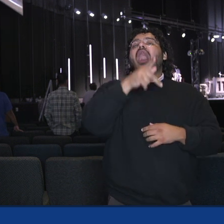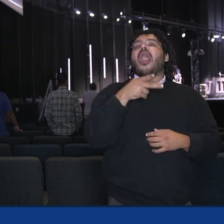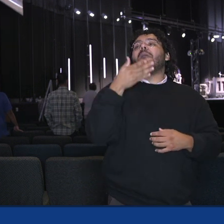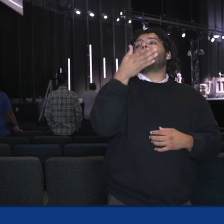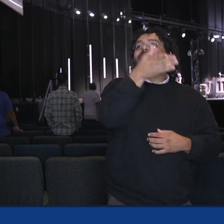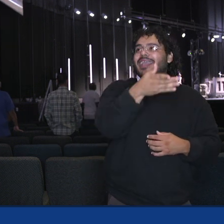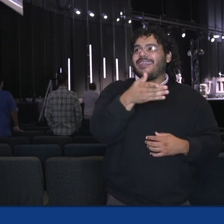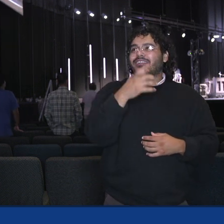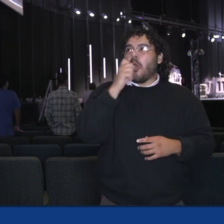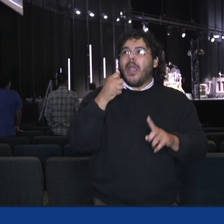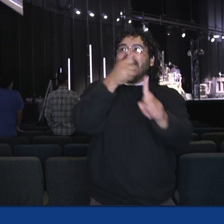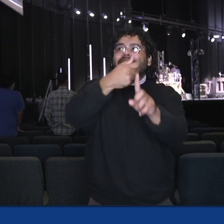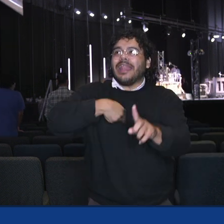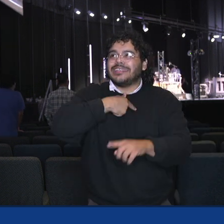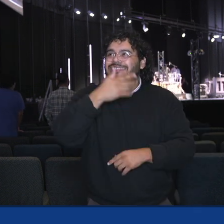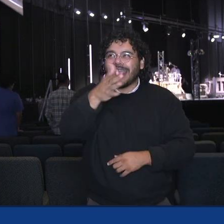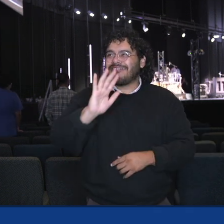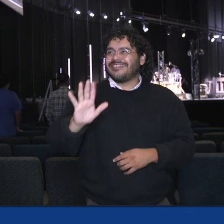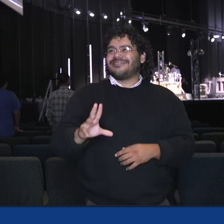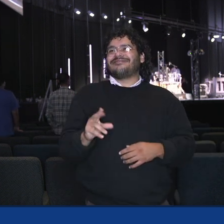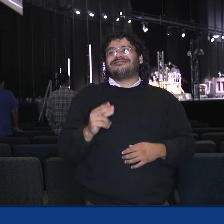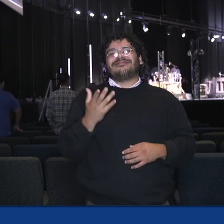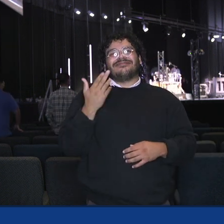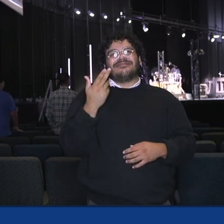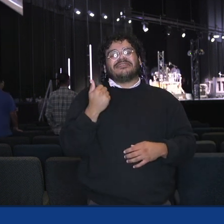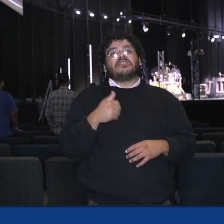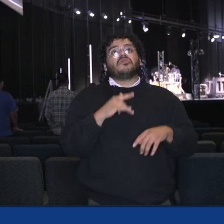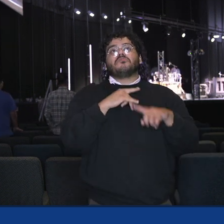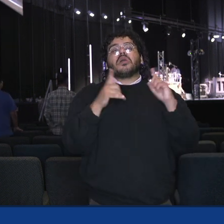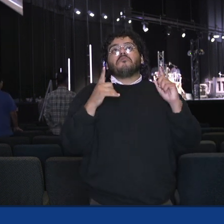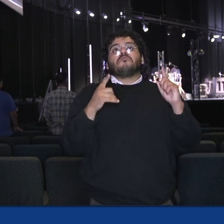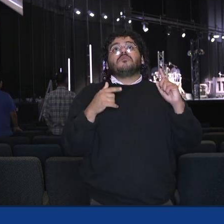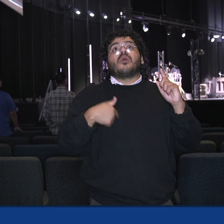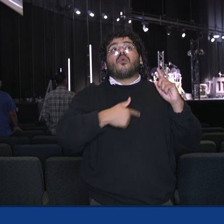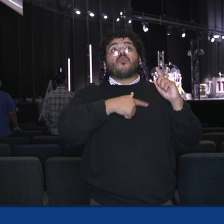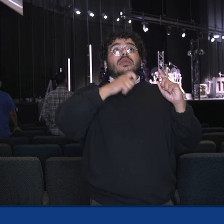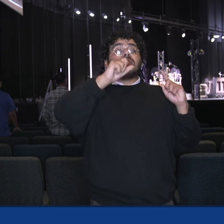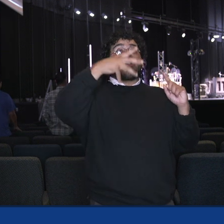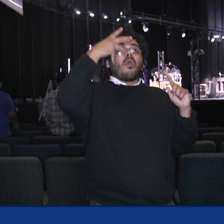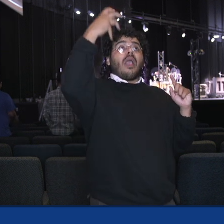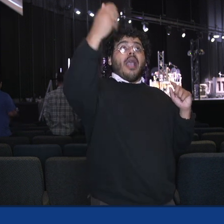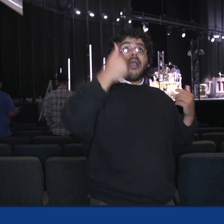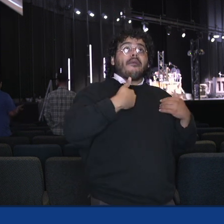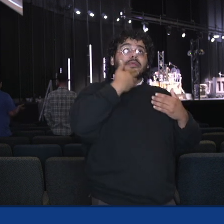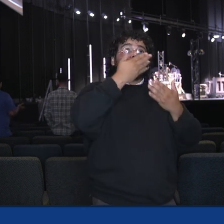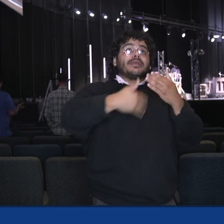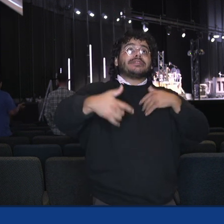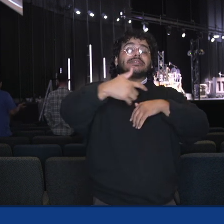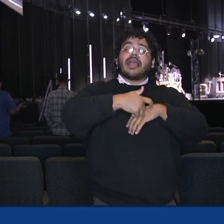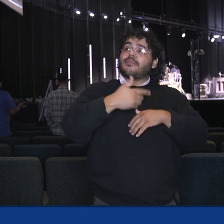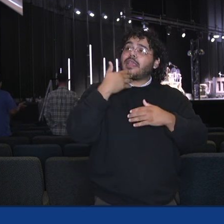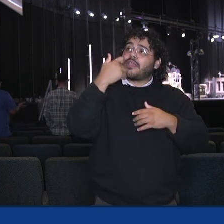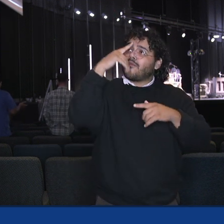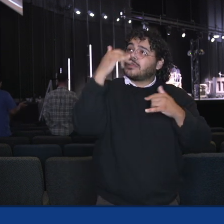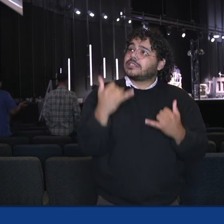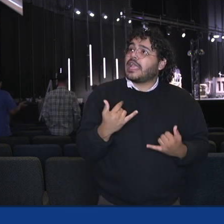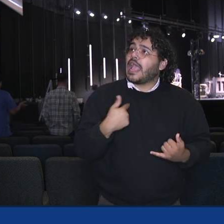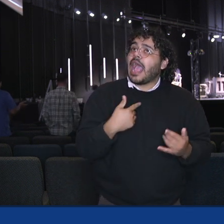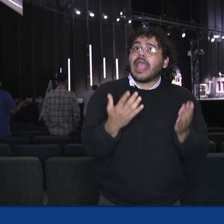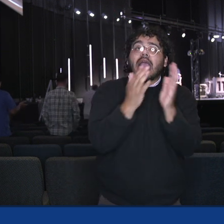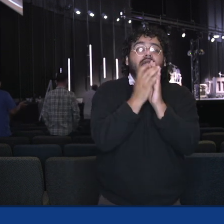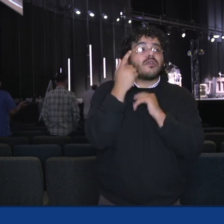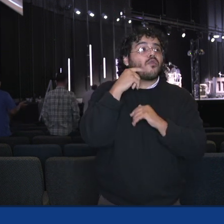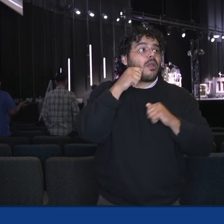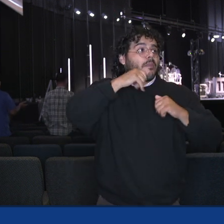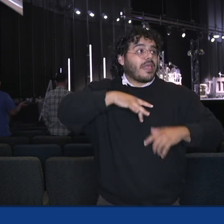just end, and then we can all go out and just have a fun time. So Lord, thank you for today. I ask for a blessing for